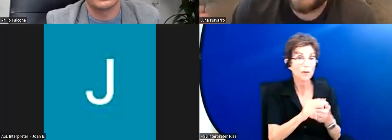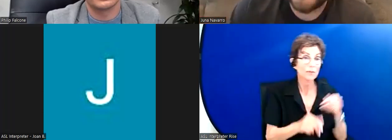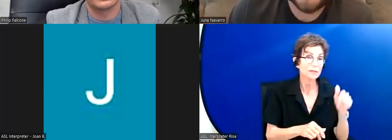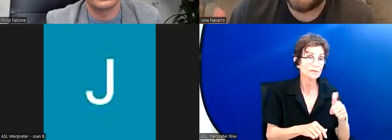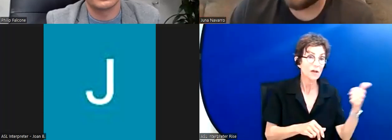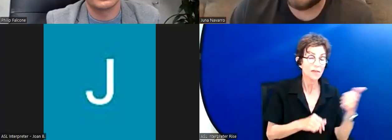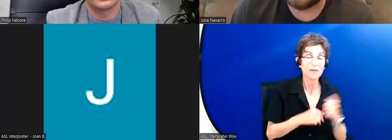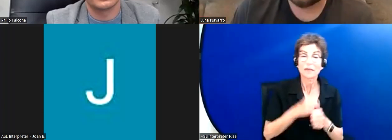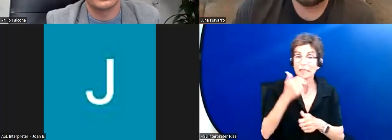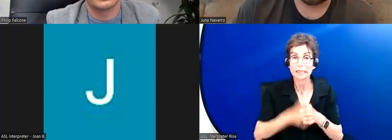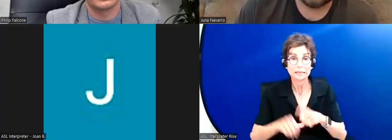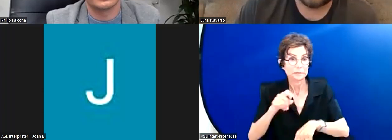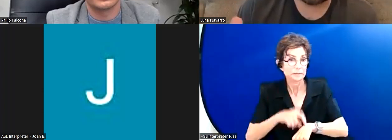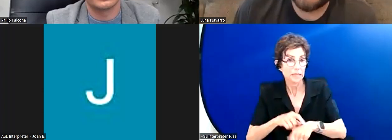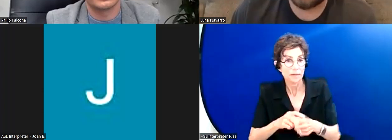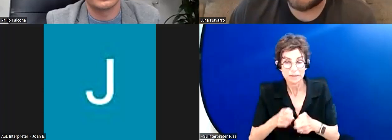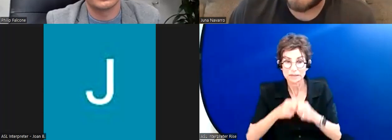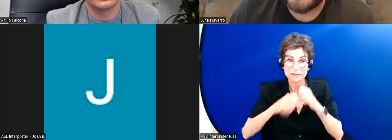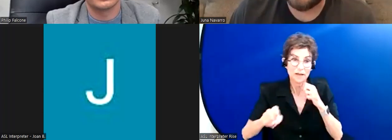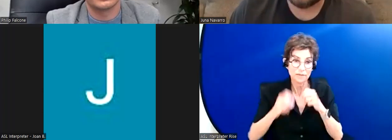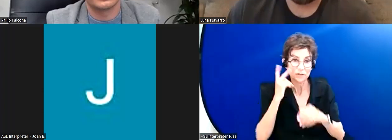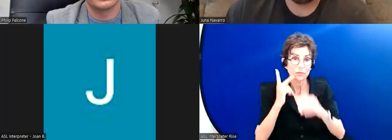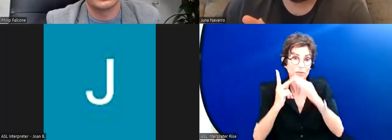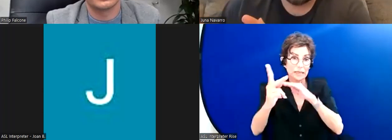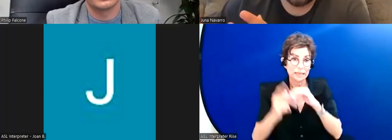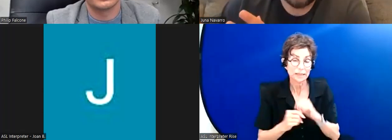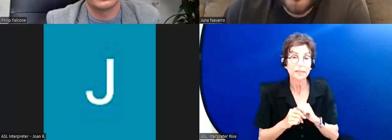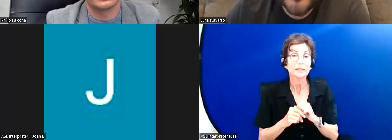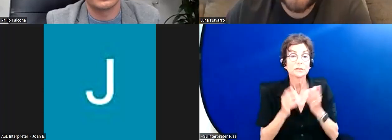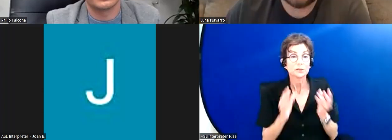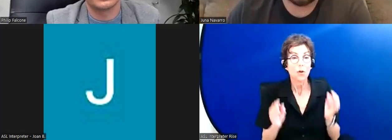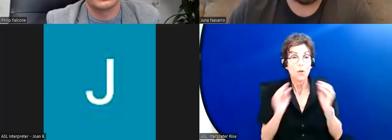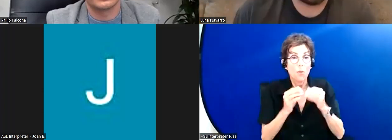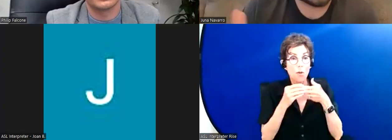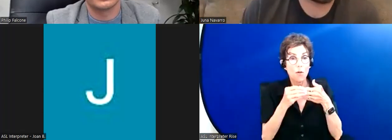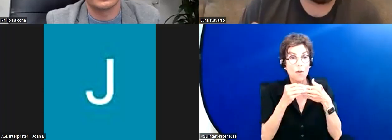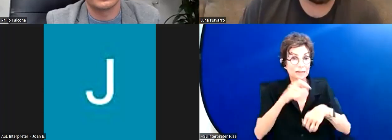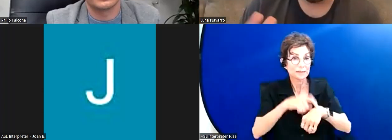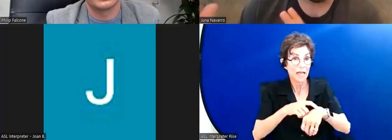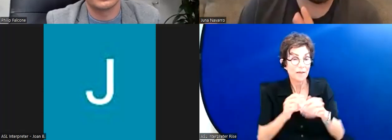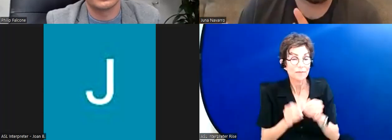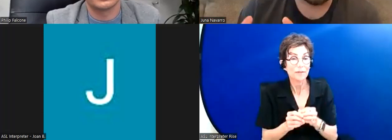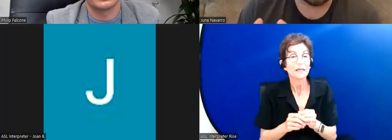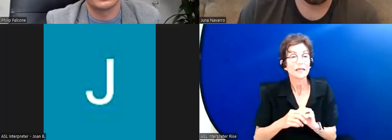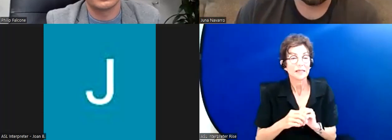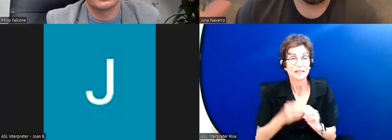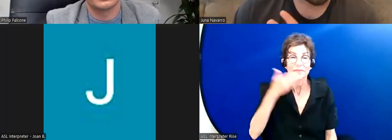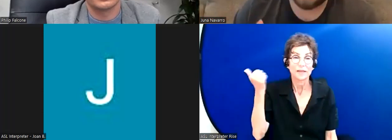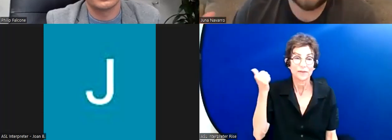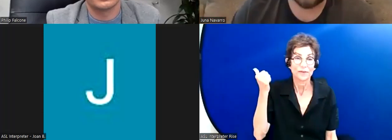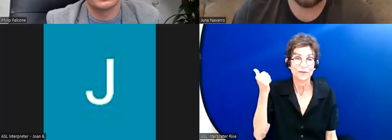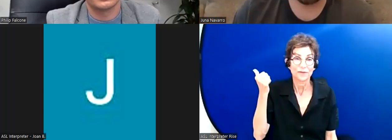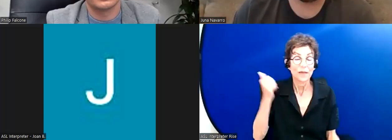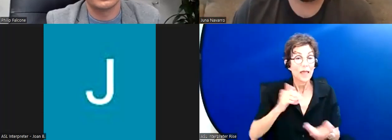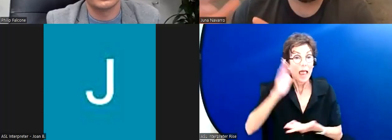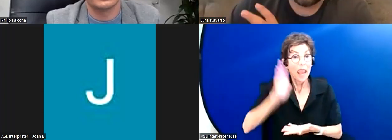is incredibly hard to predict. So sometimes a little bit more time is more useful than less time, and you're just stressing out and you're trying to